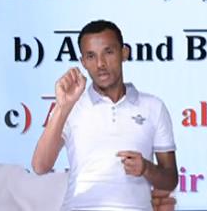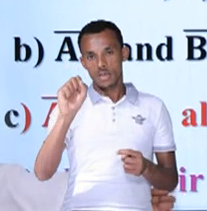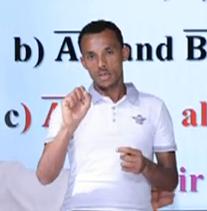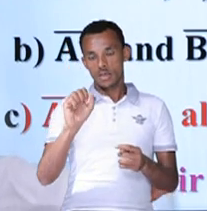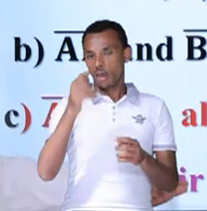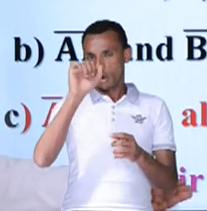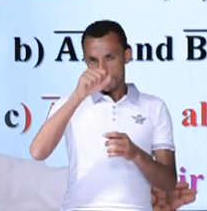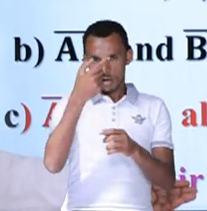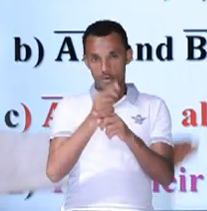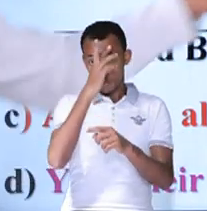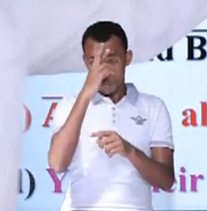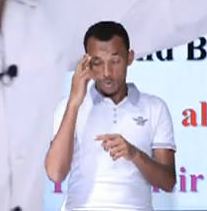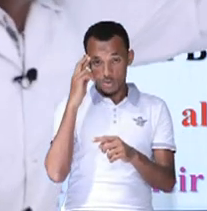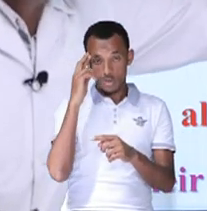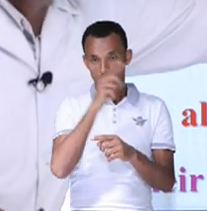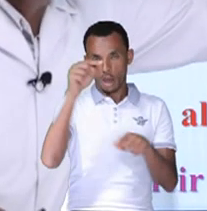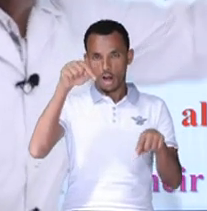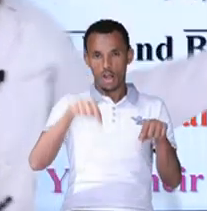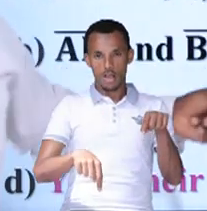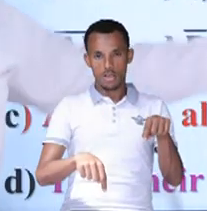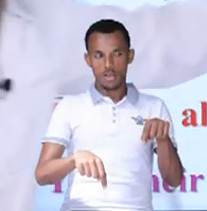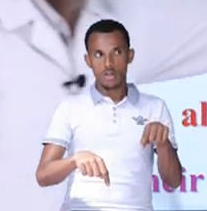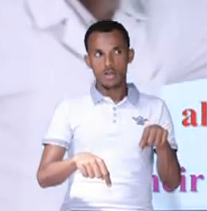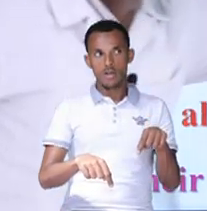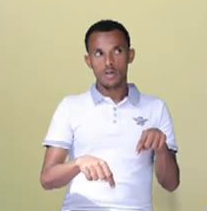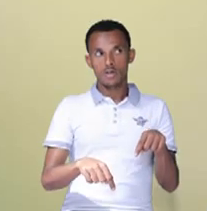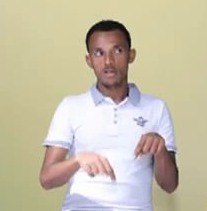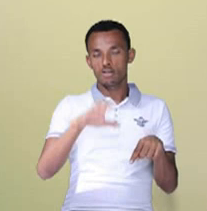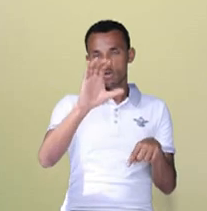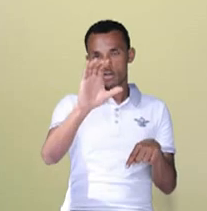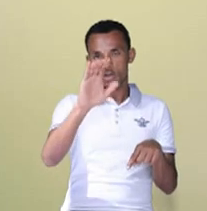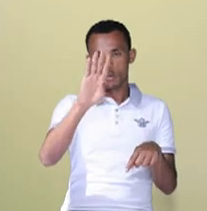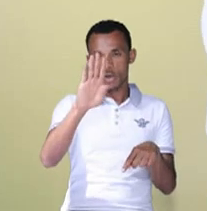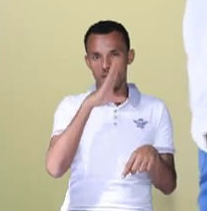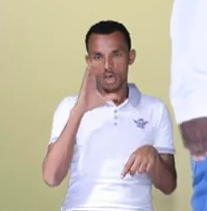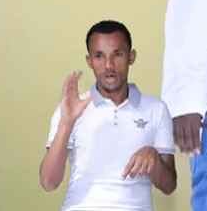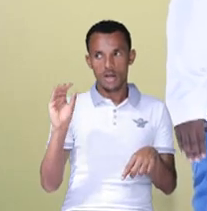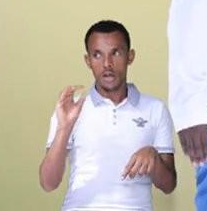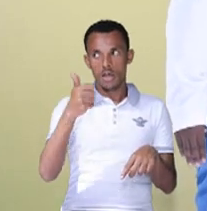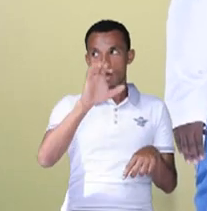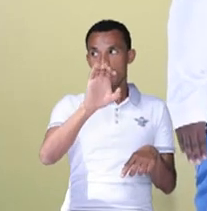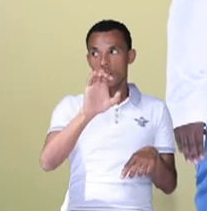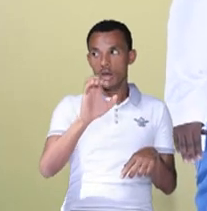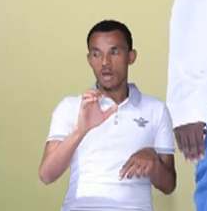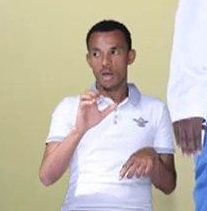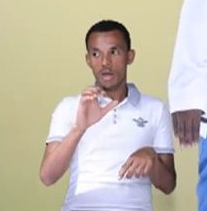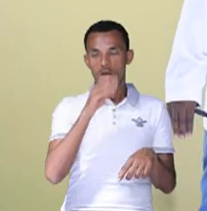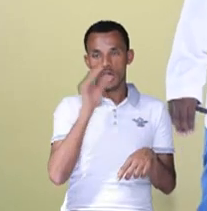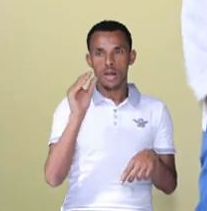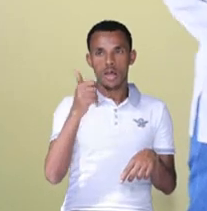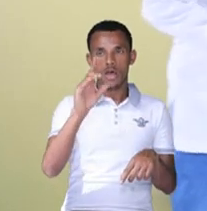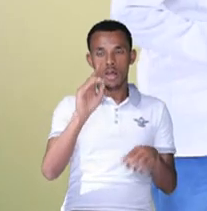definitely. Because their legs, what you call CB and AD indicate